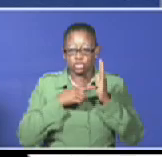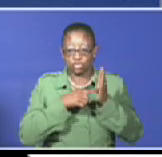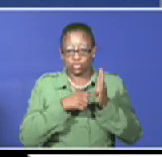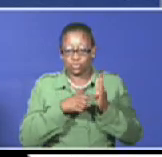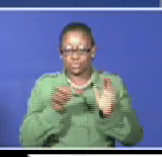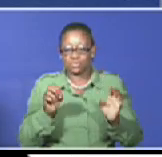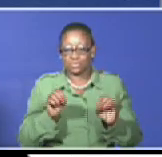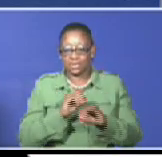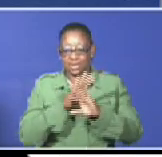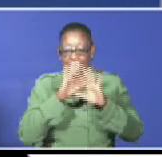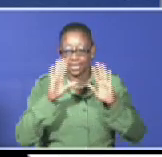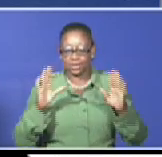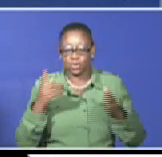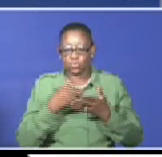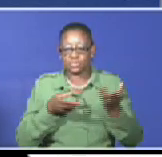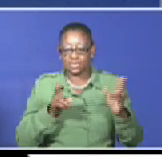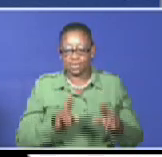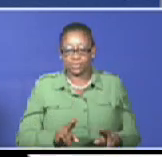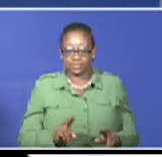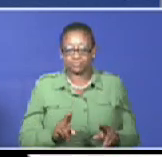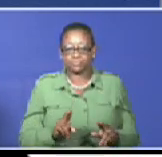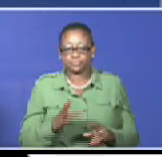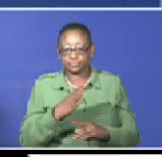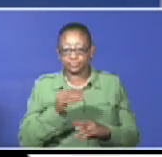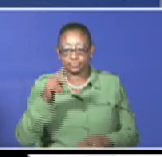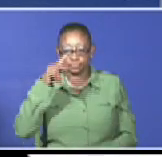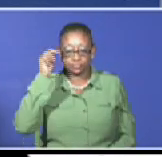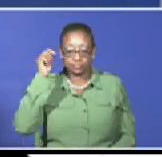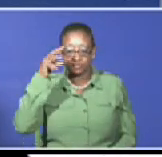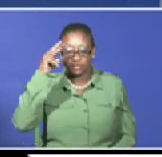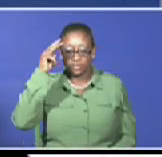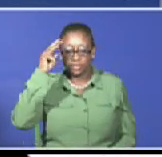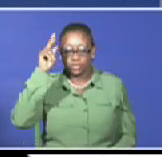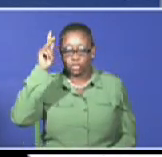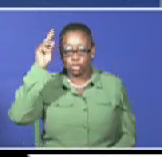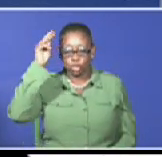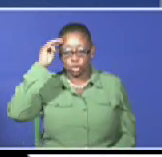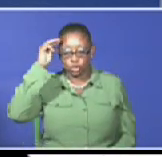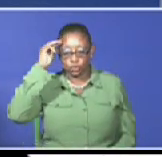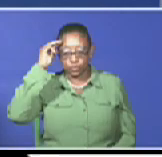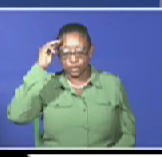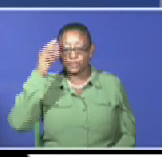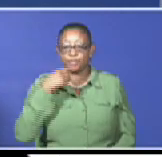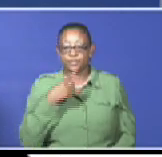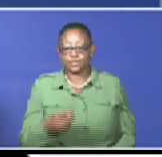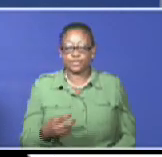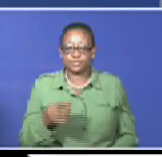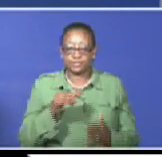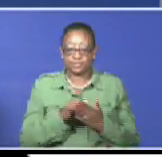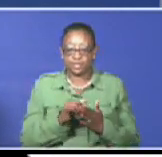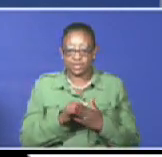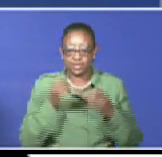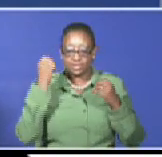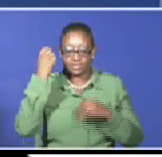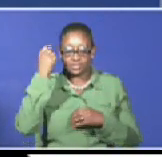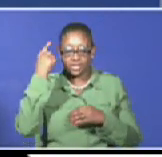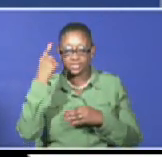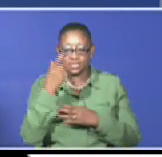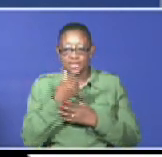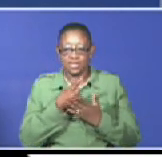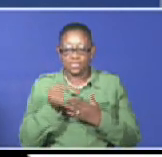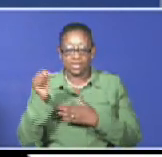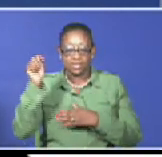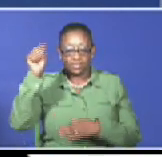corrupt actions of the previous administration. Prime Minister Dr. Hubert Minnis, the statement goes on to say, understands that government